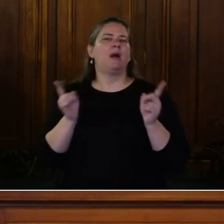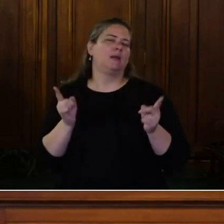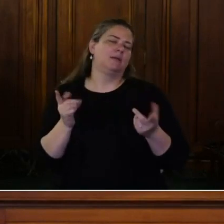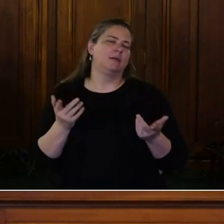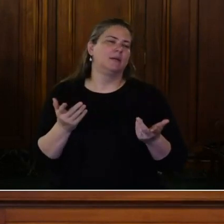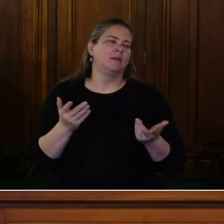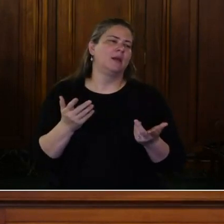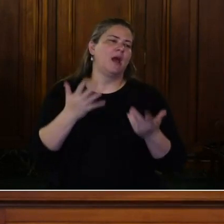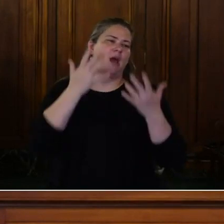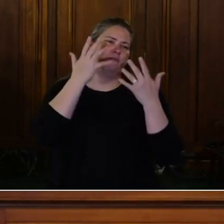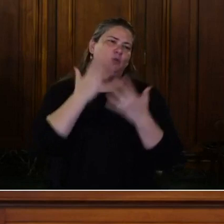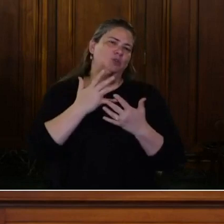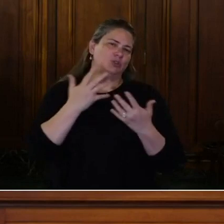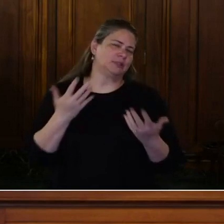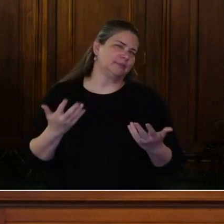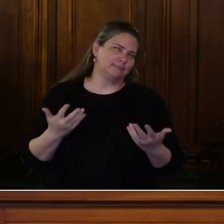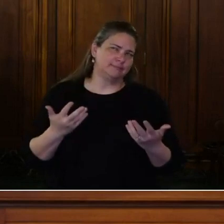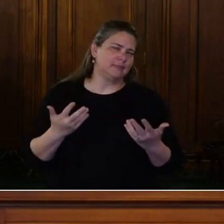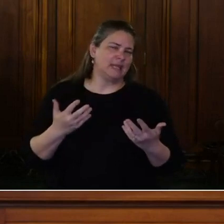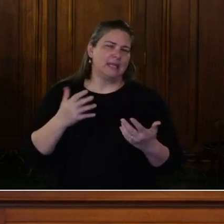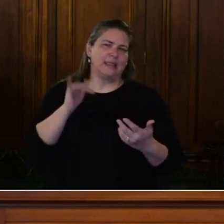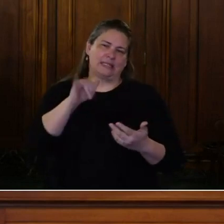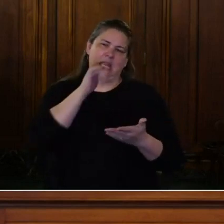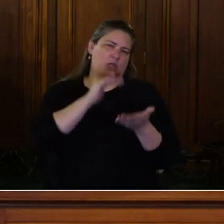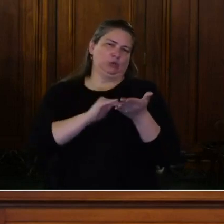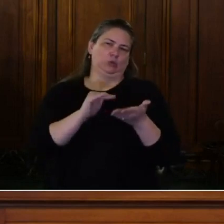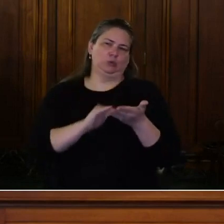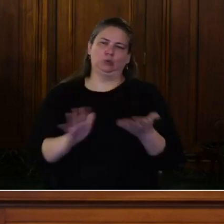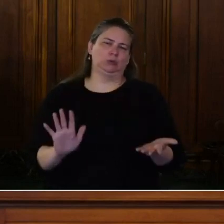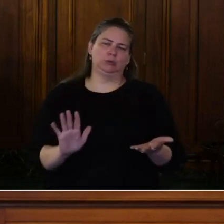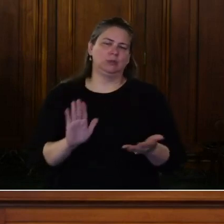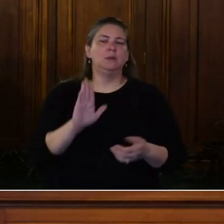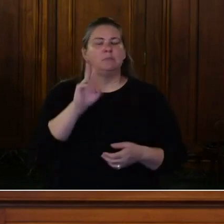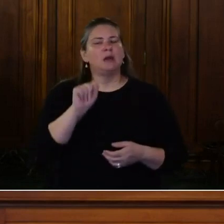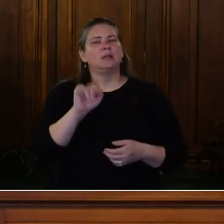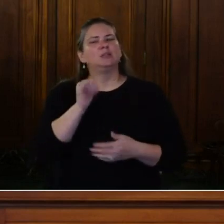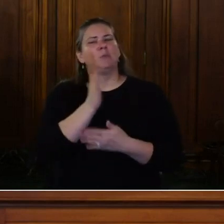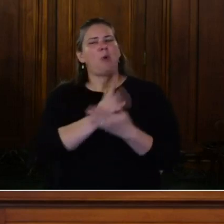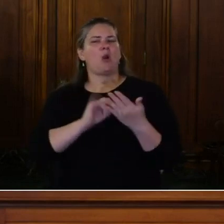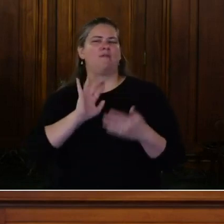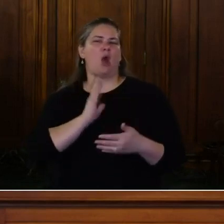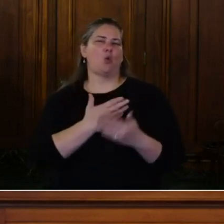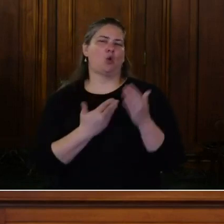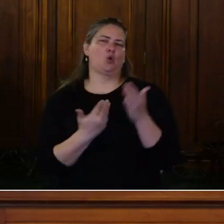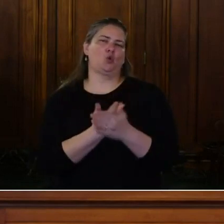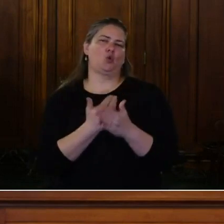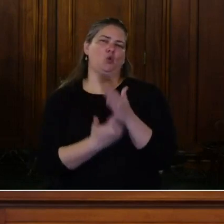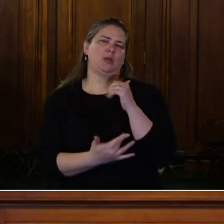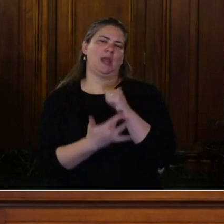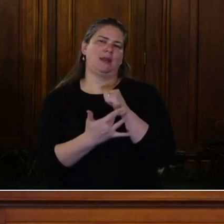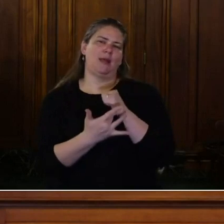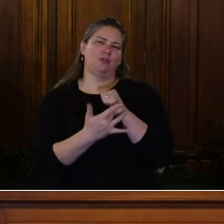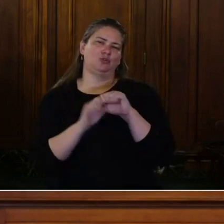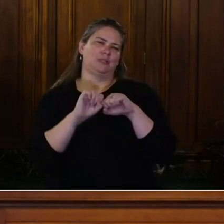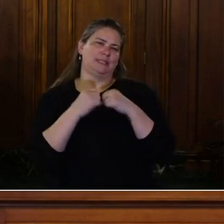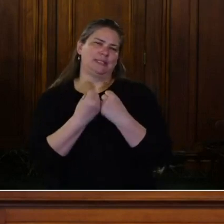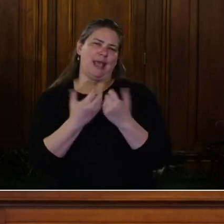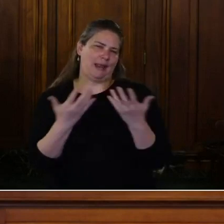that's unfortunately, and it's not an excuse, but this is part of our new technology society.